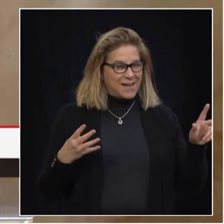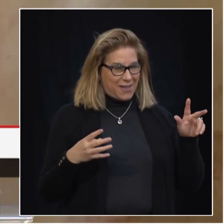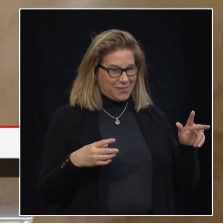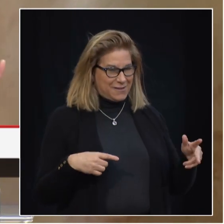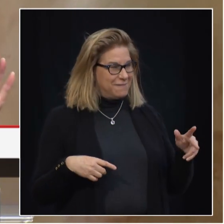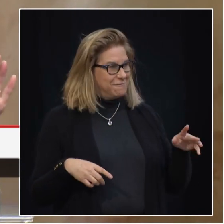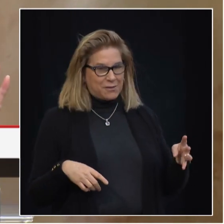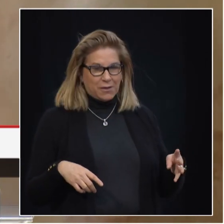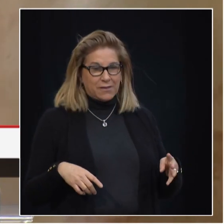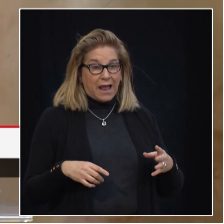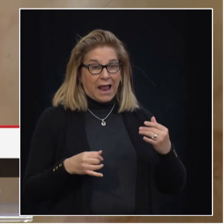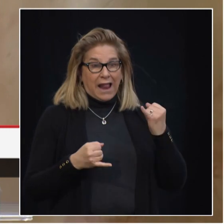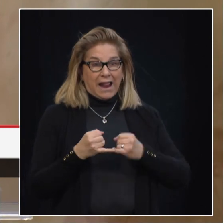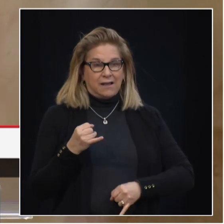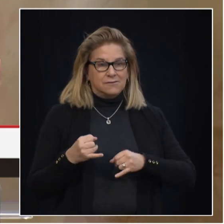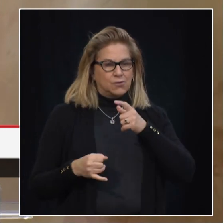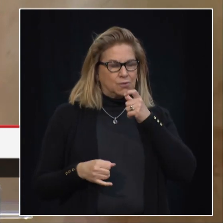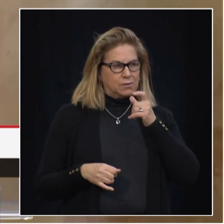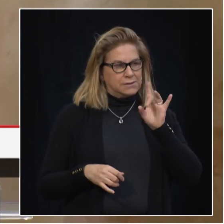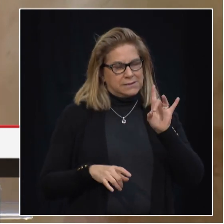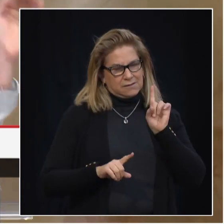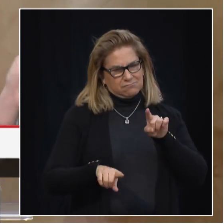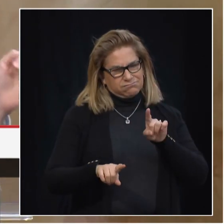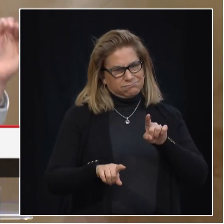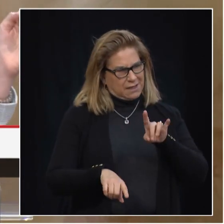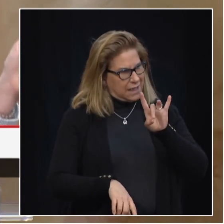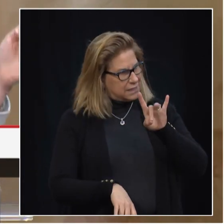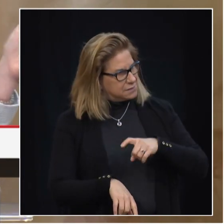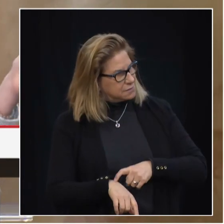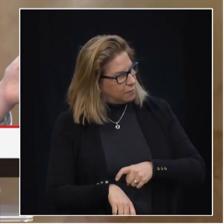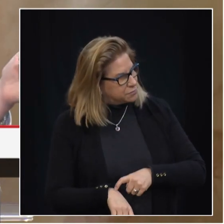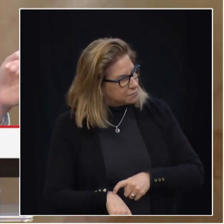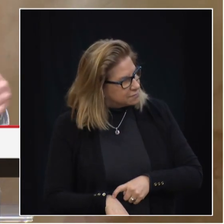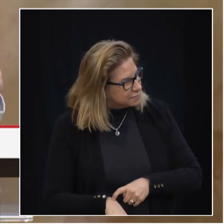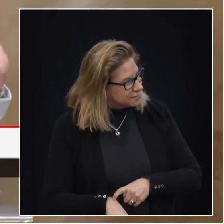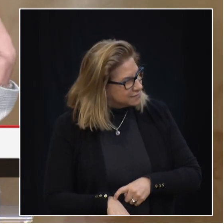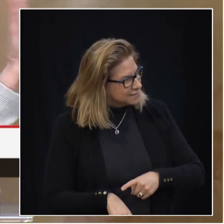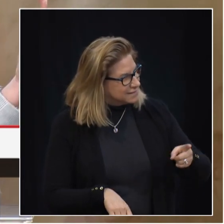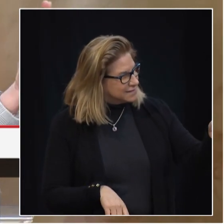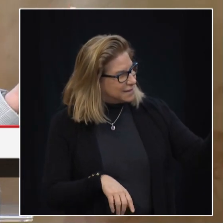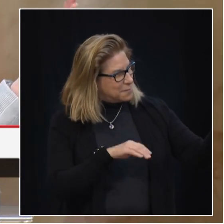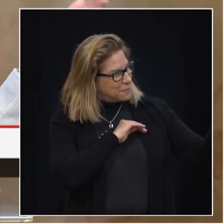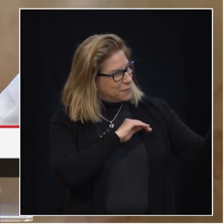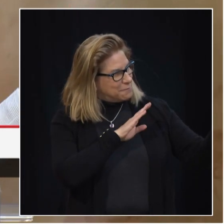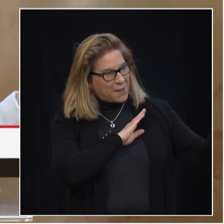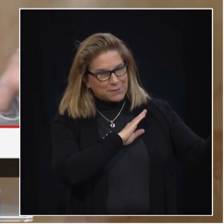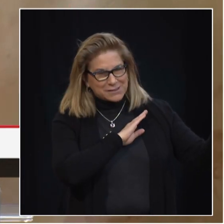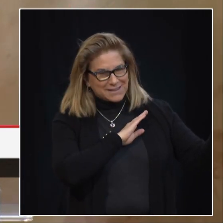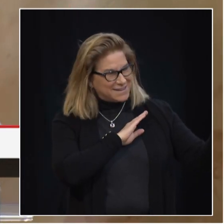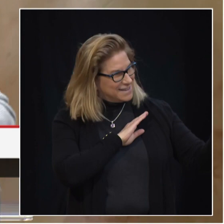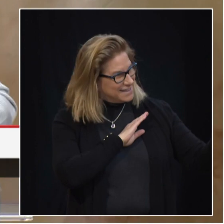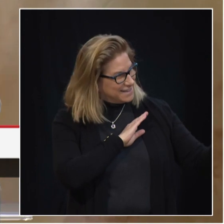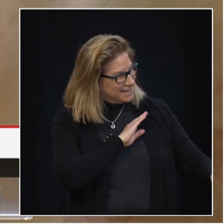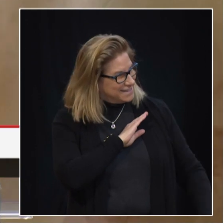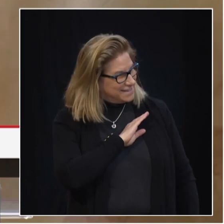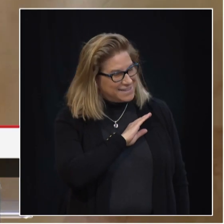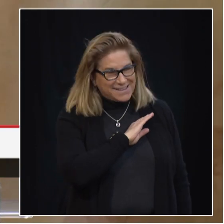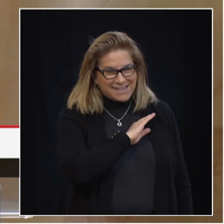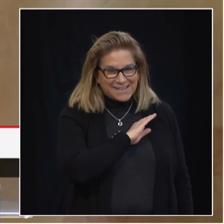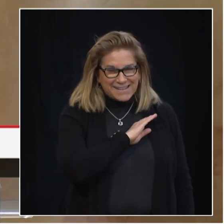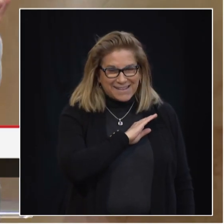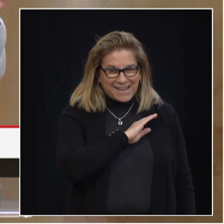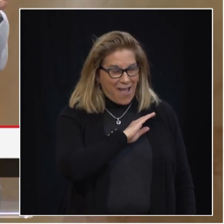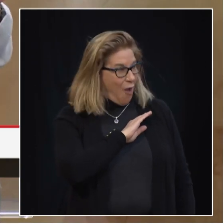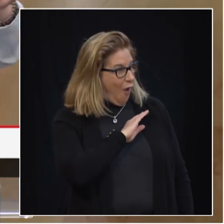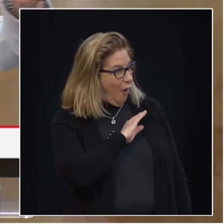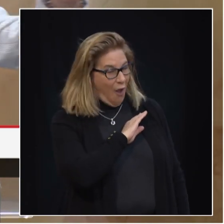been to 8 March Madnesses? Is this your 9th March Madness? Take a seat. Okay, so